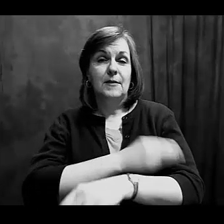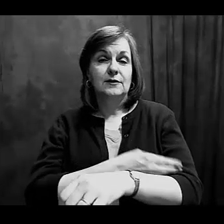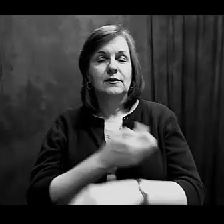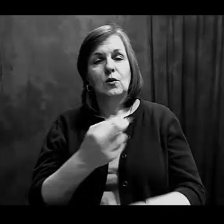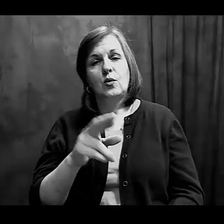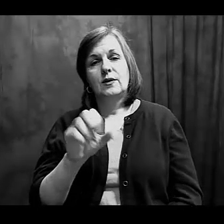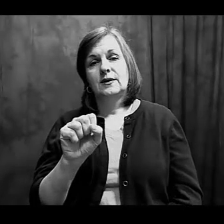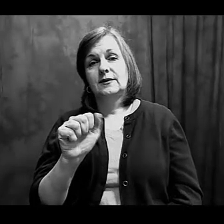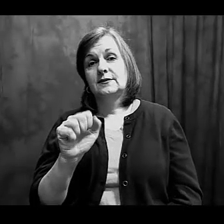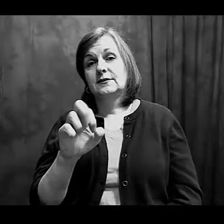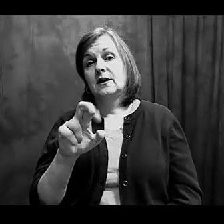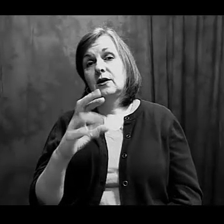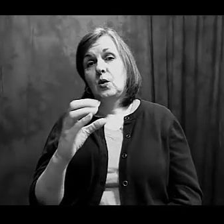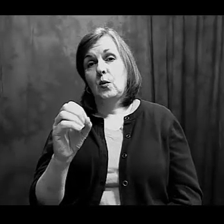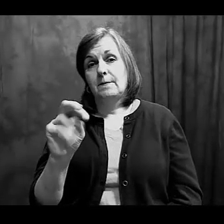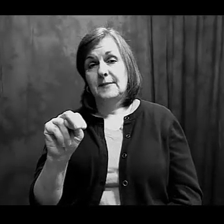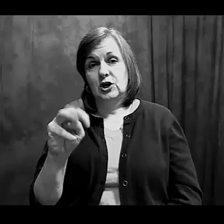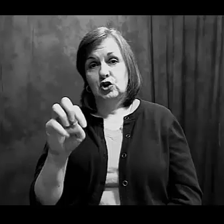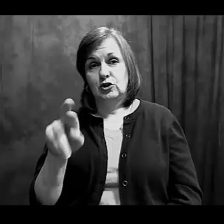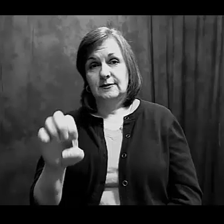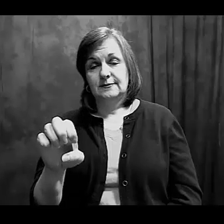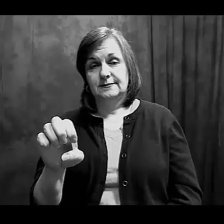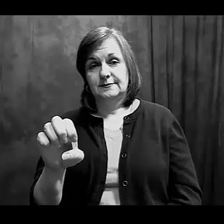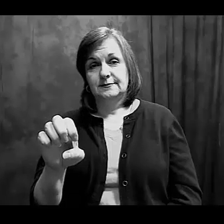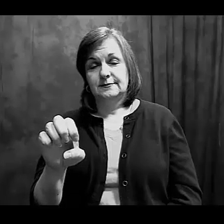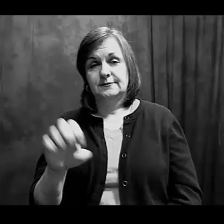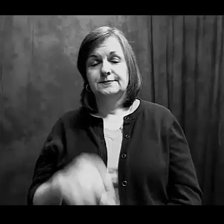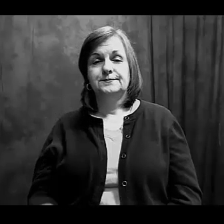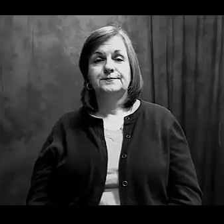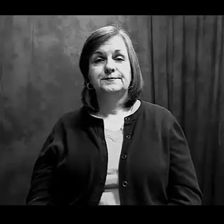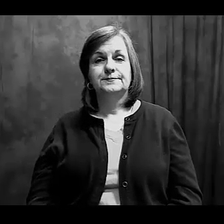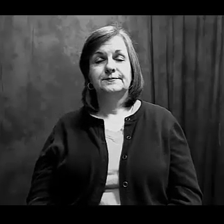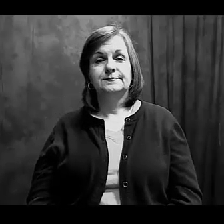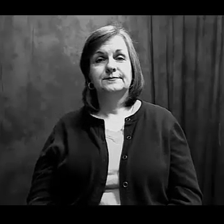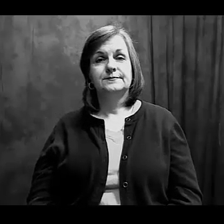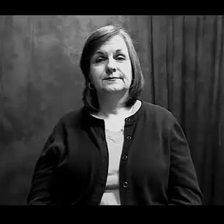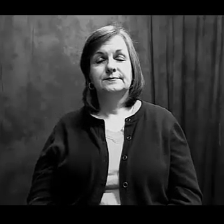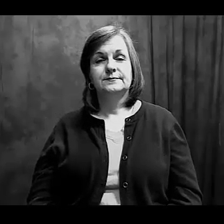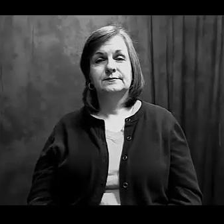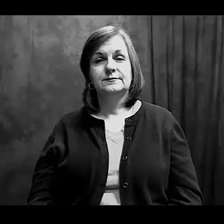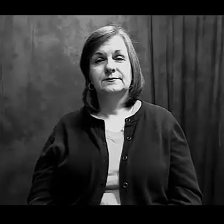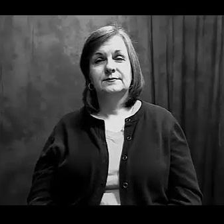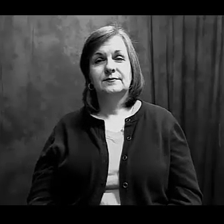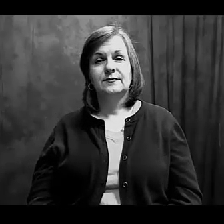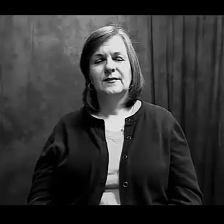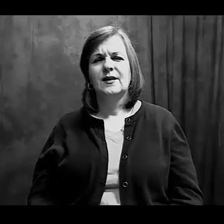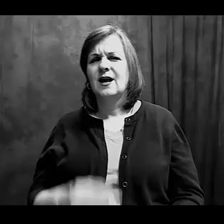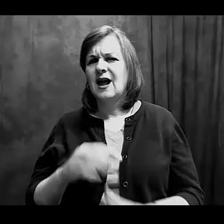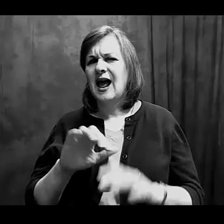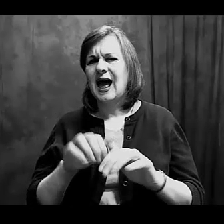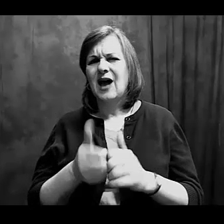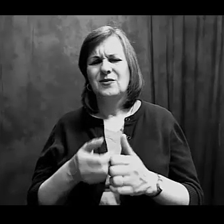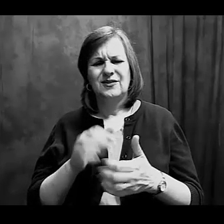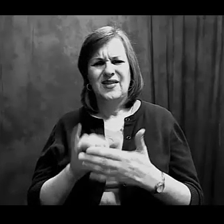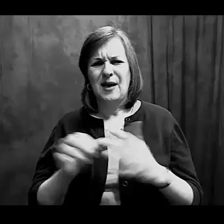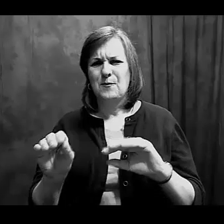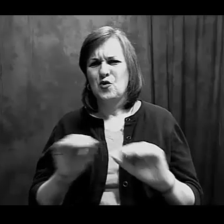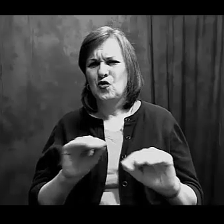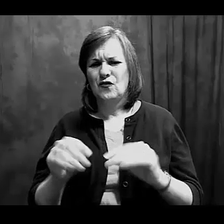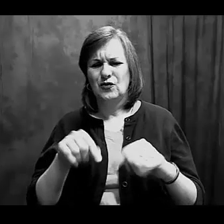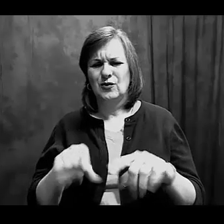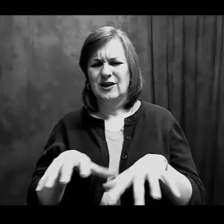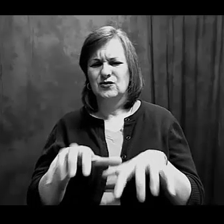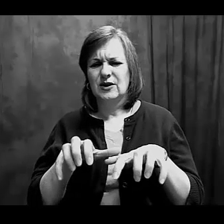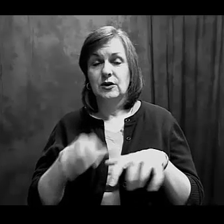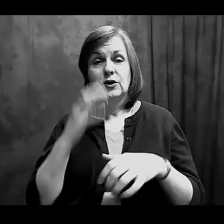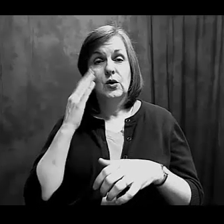muscle. And when we look at this contraction, we have to figure out how it's actually going to move.